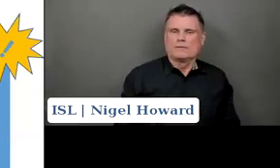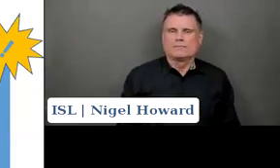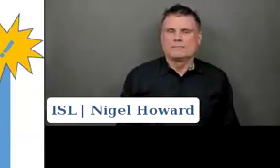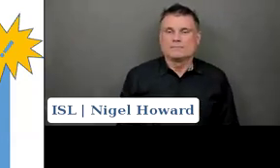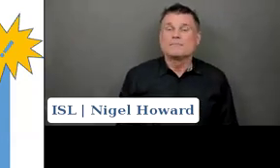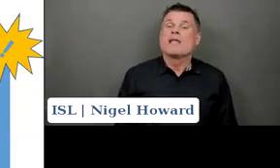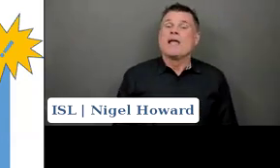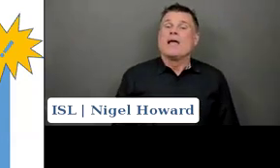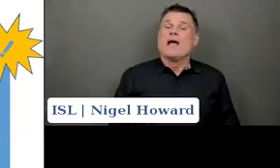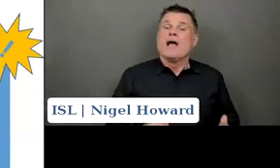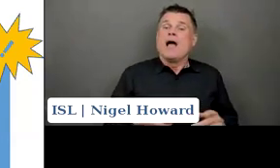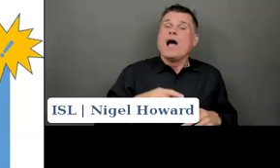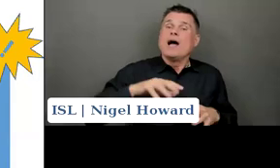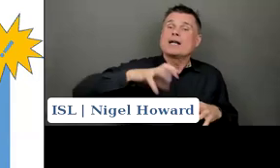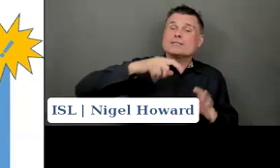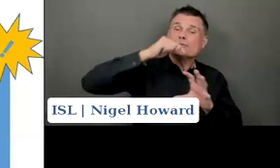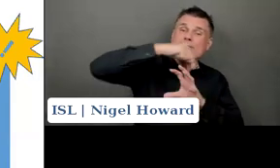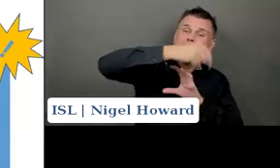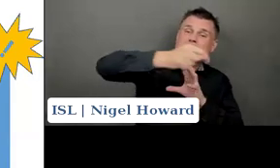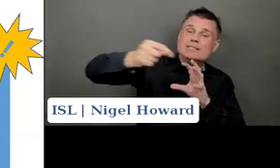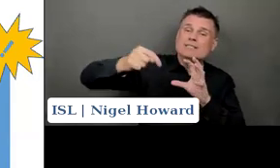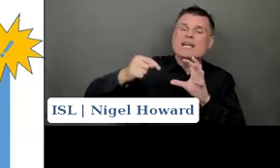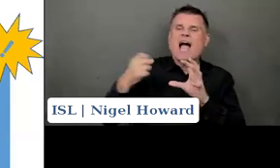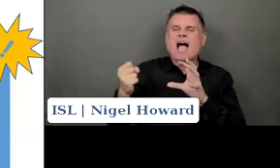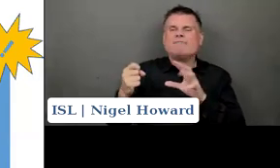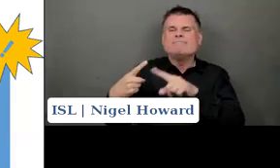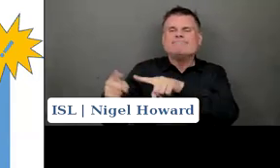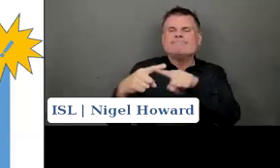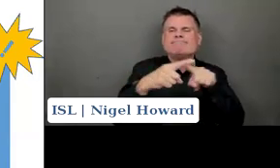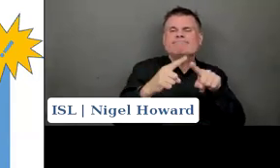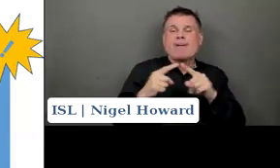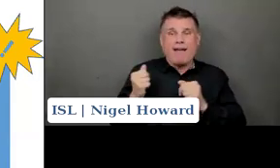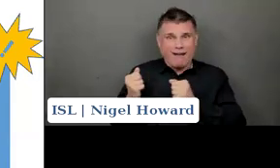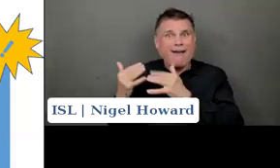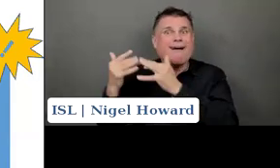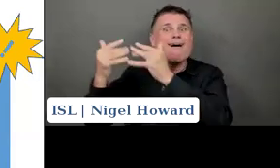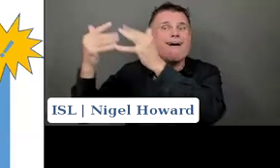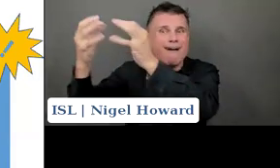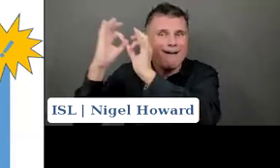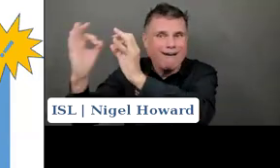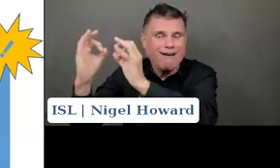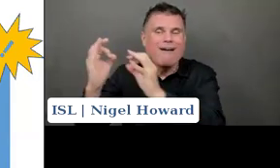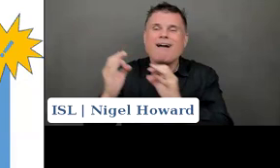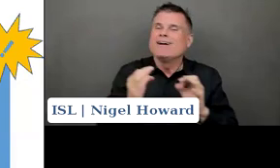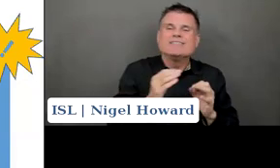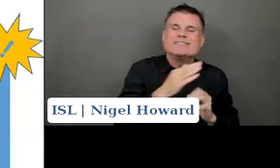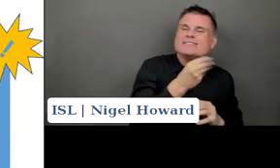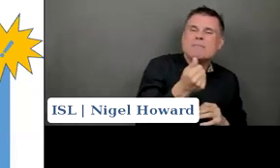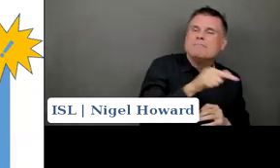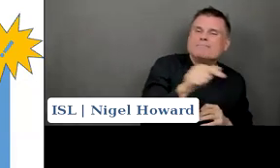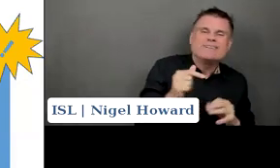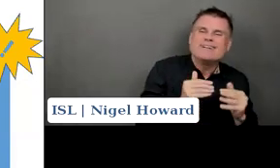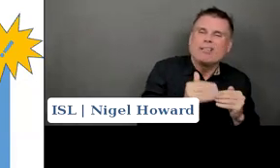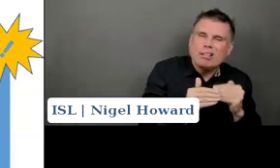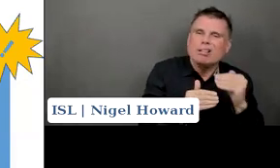protection systems in different countries, and remember, we're talking particularly in low-income and middle-income countries, it is important to also link care